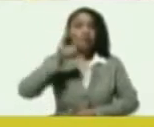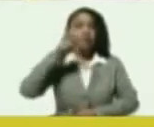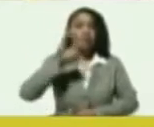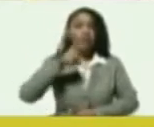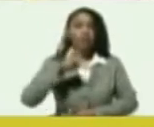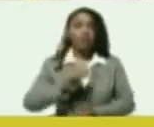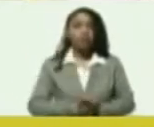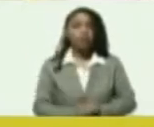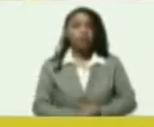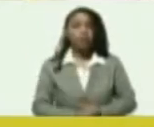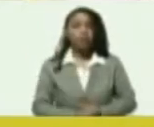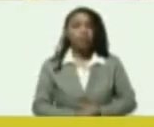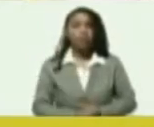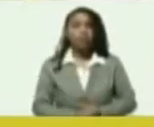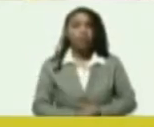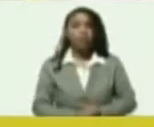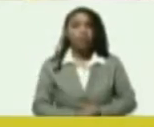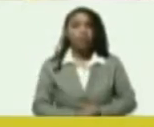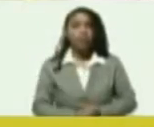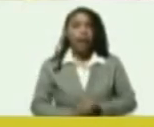Venezuela needs